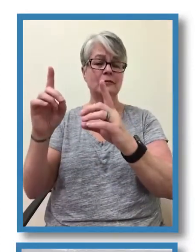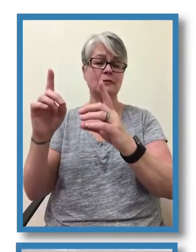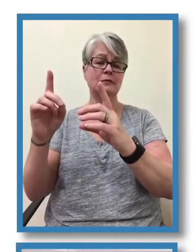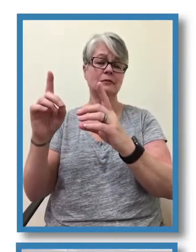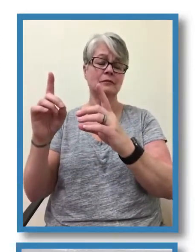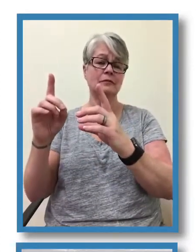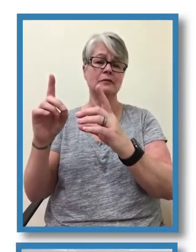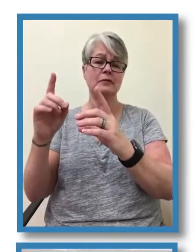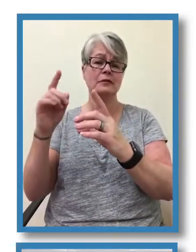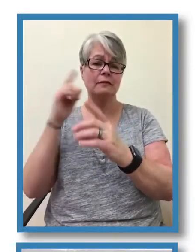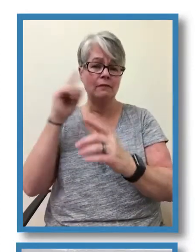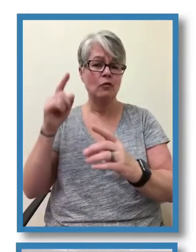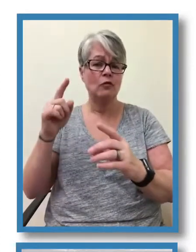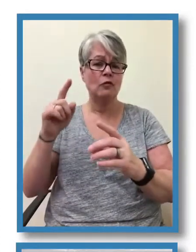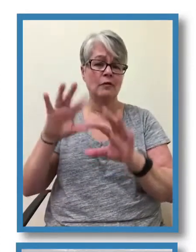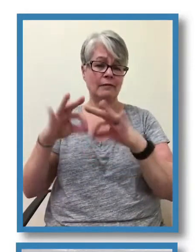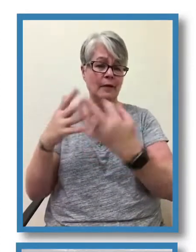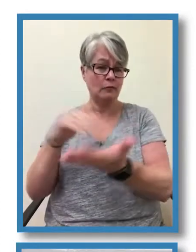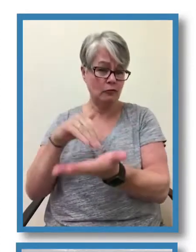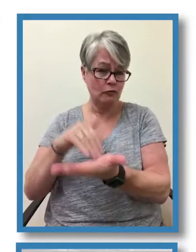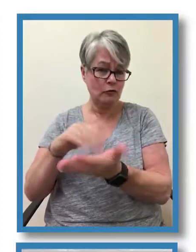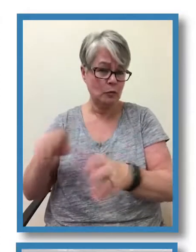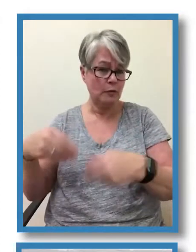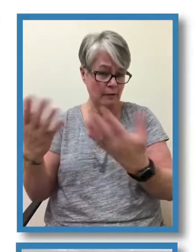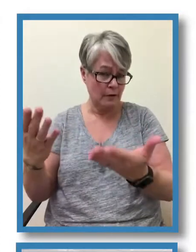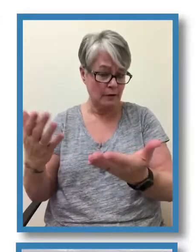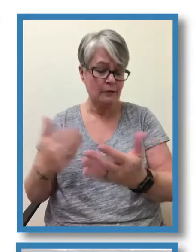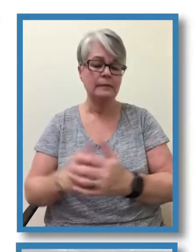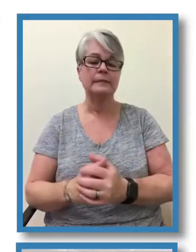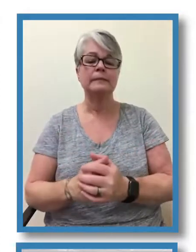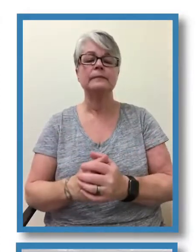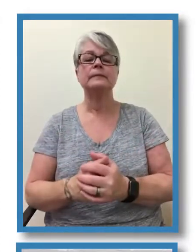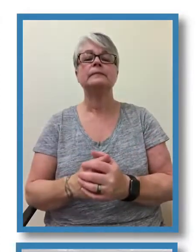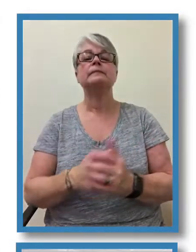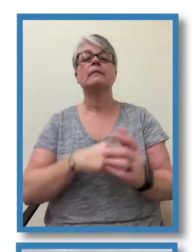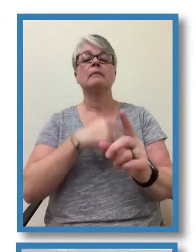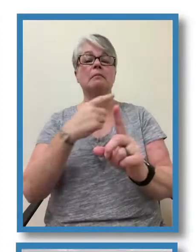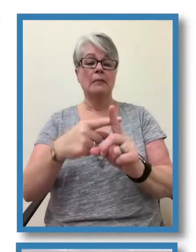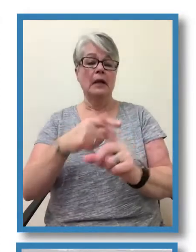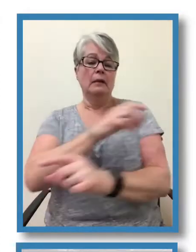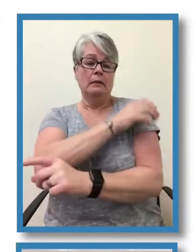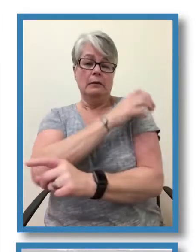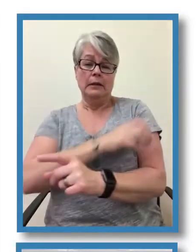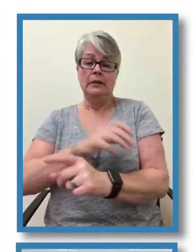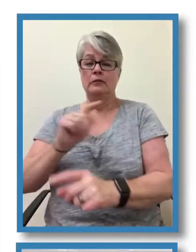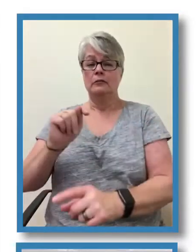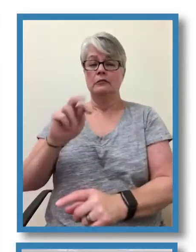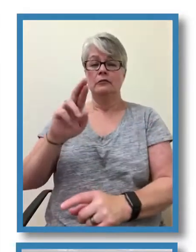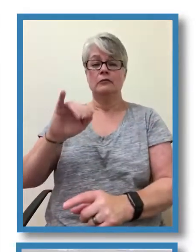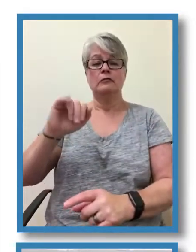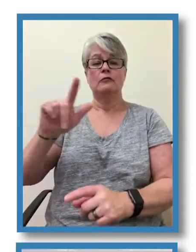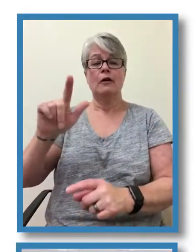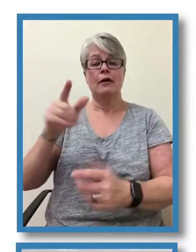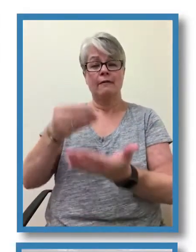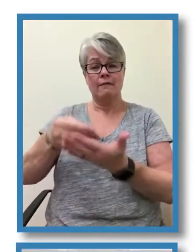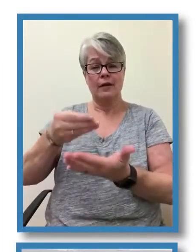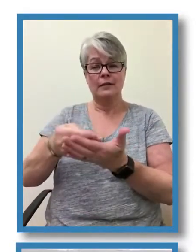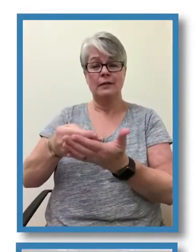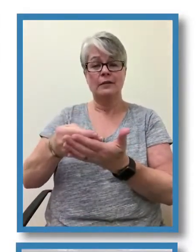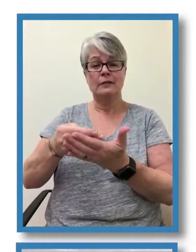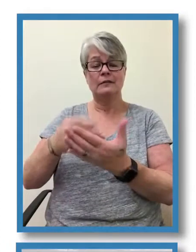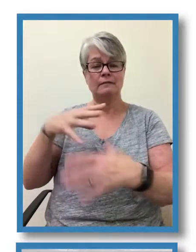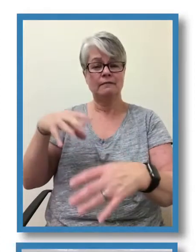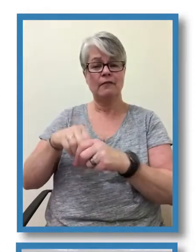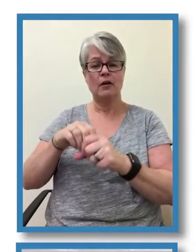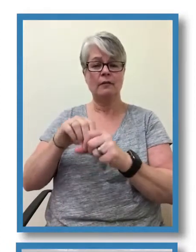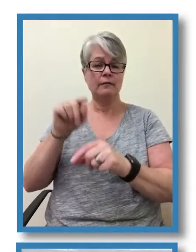listed below on the left, and then a number of other companies over the years listed on the